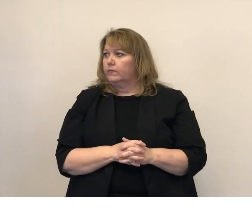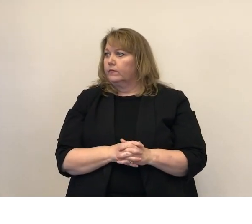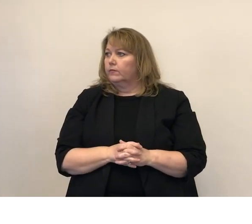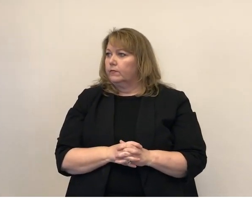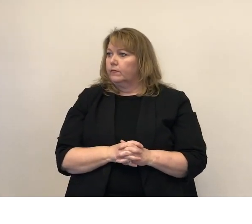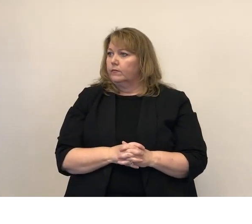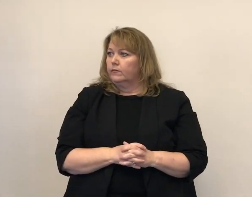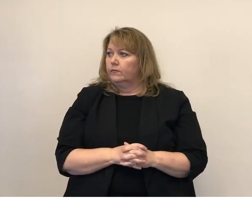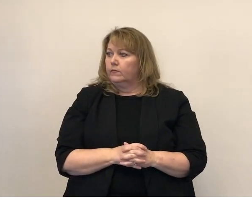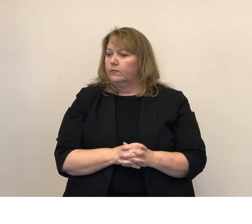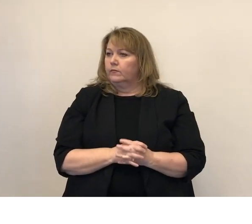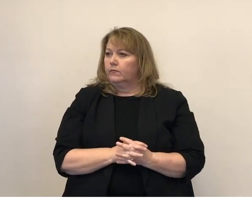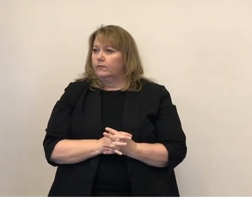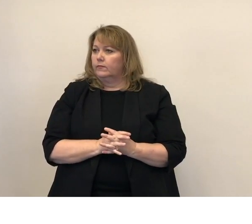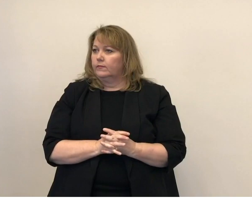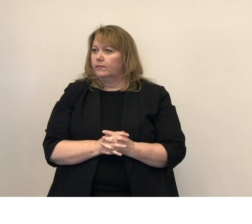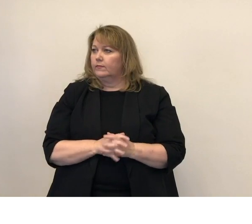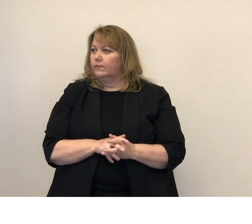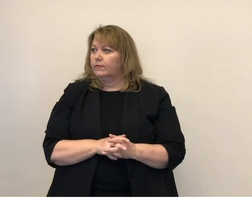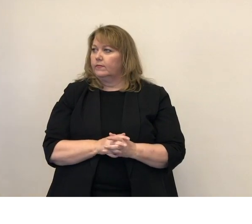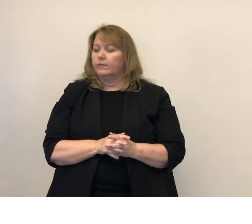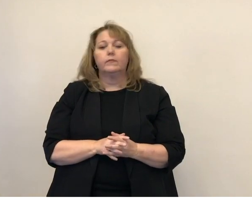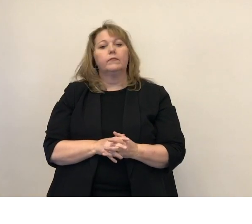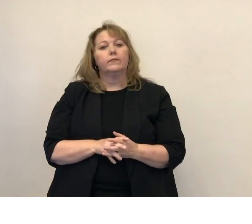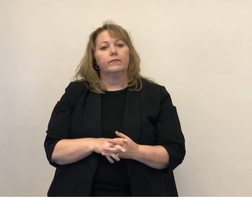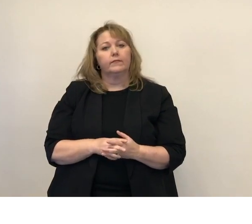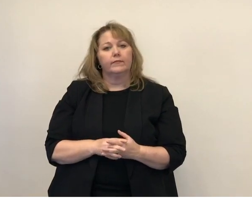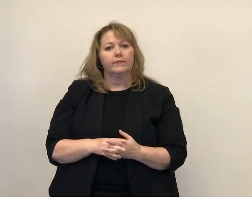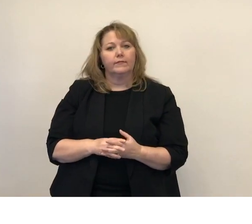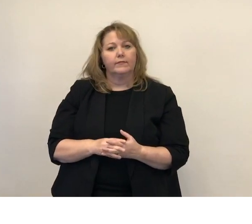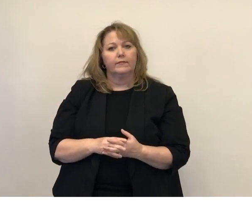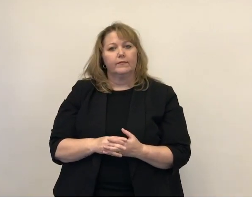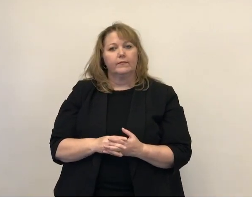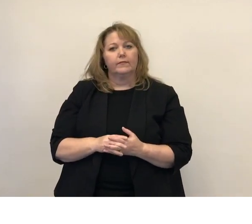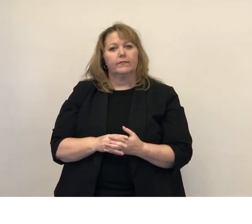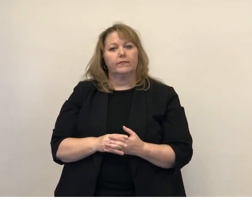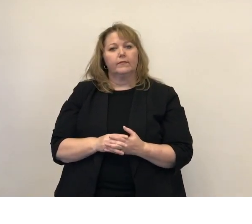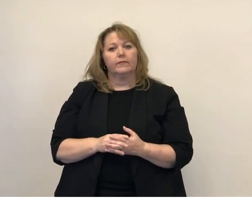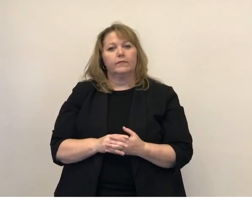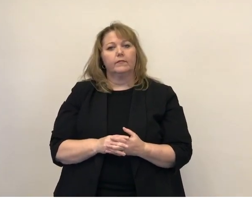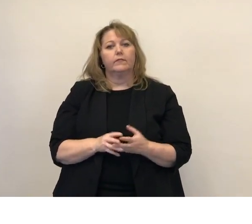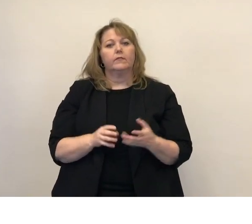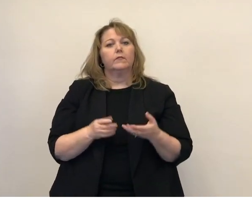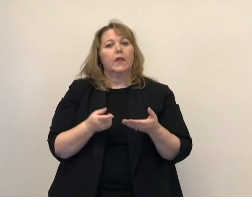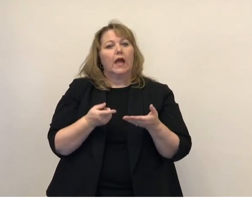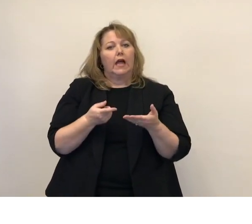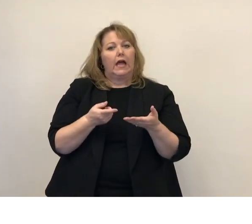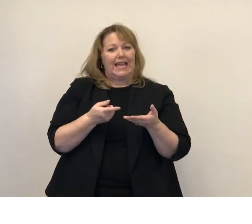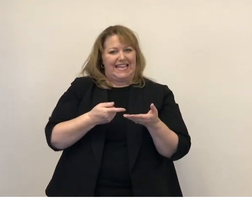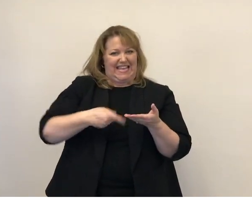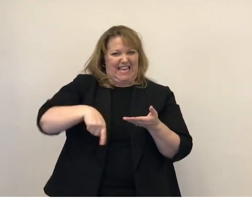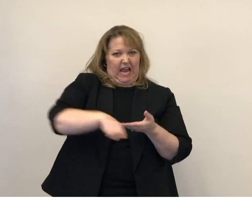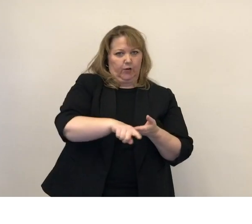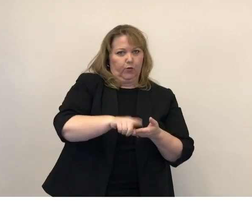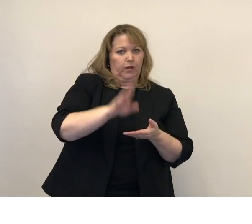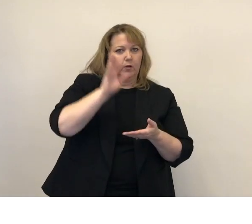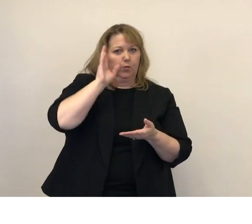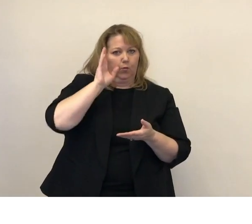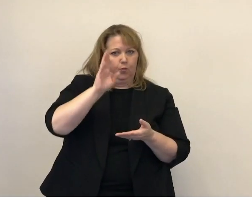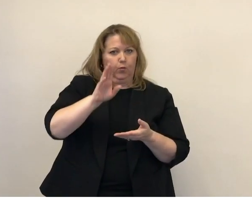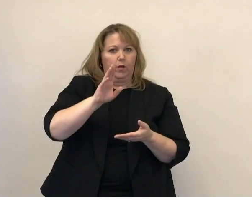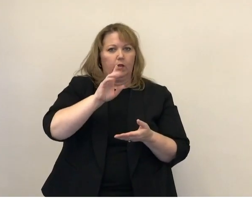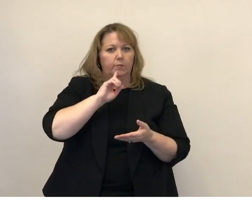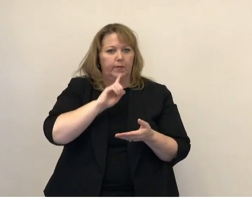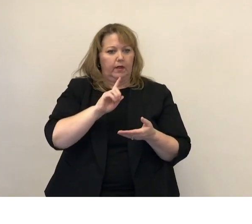Go ahead. Come Governor, on, Megan. Next week will be 1 week out from the end of your shutdown directive. Are we going to know at this press conference a week